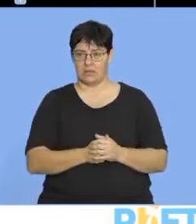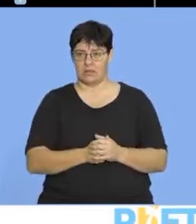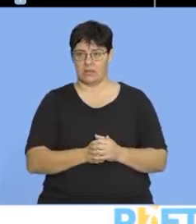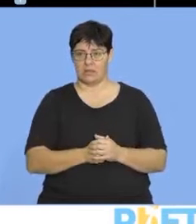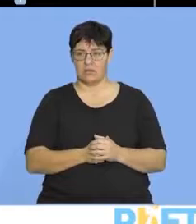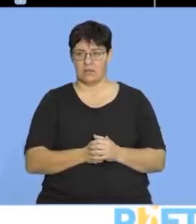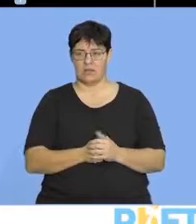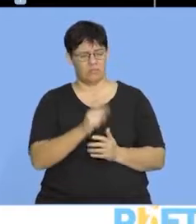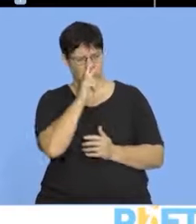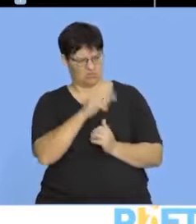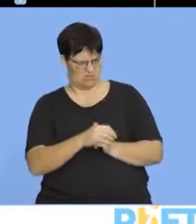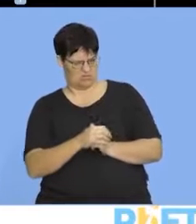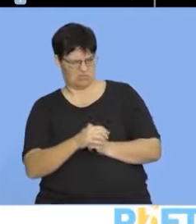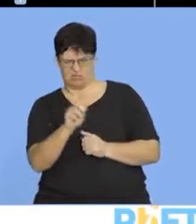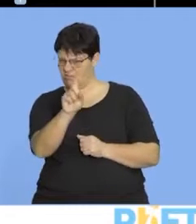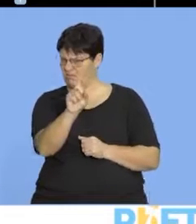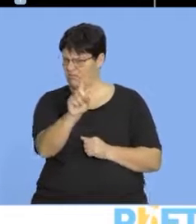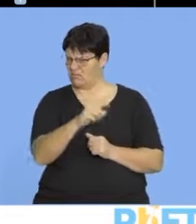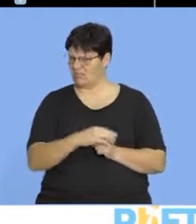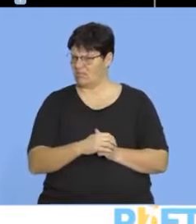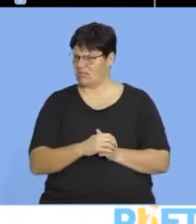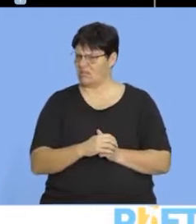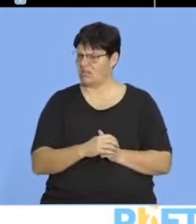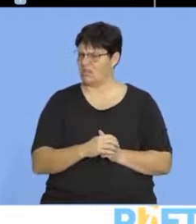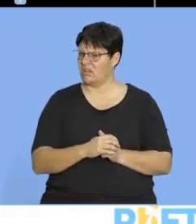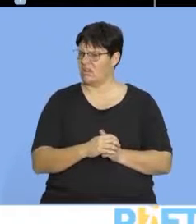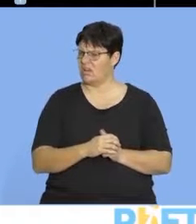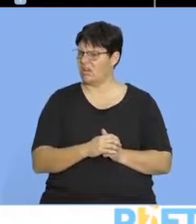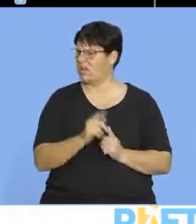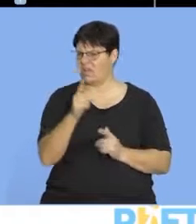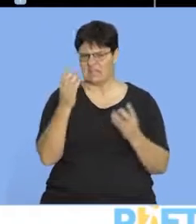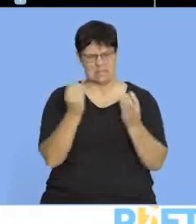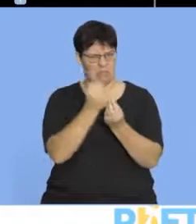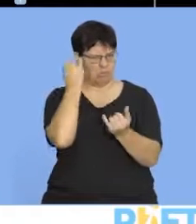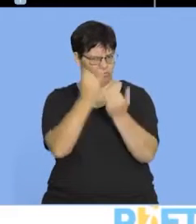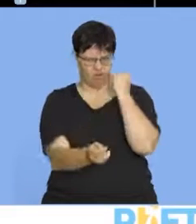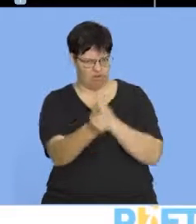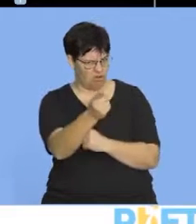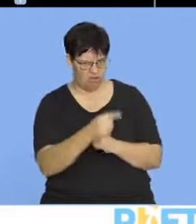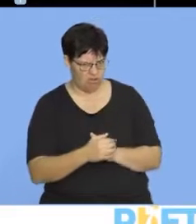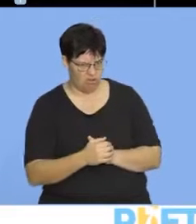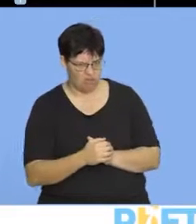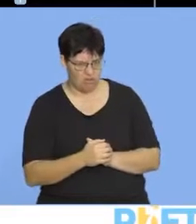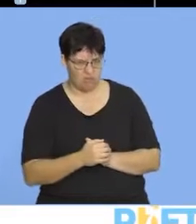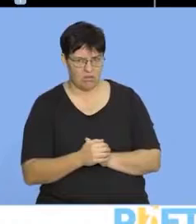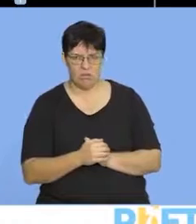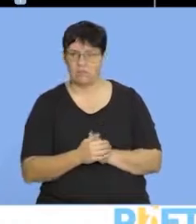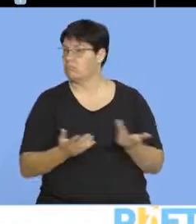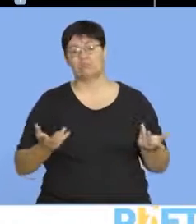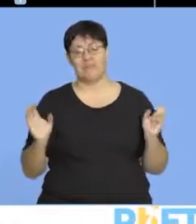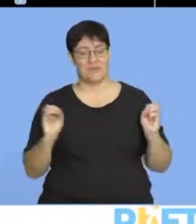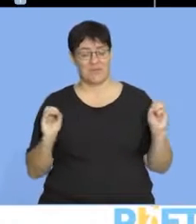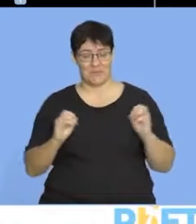Now you look at that and you go, hang on, something's gone wrong. But it